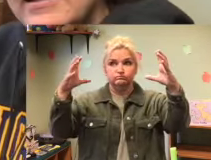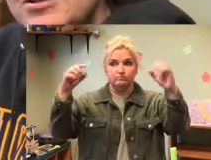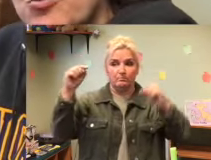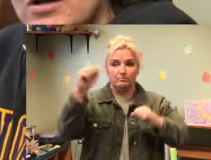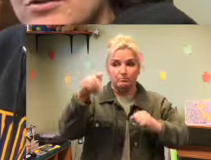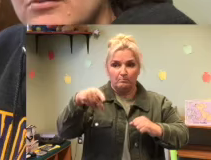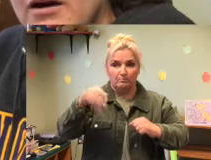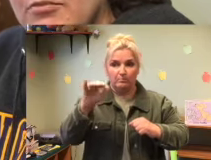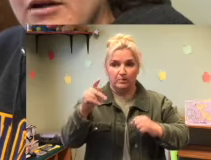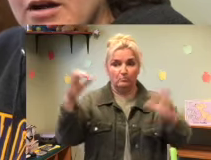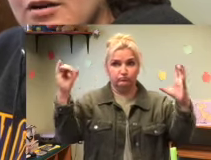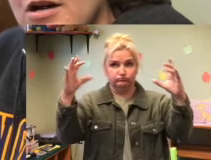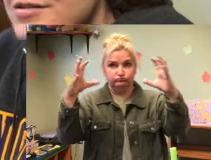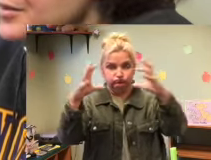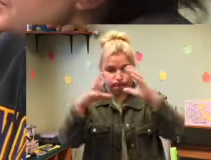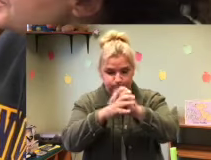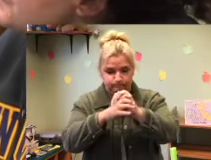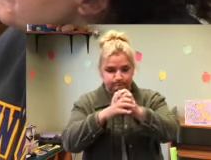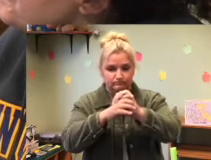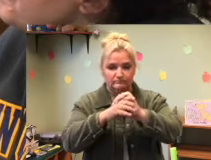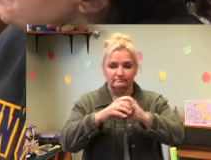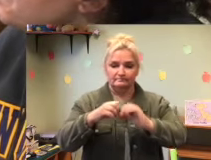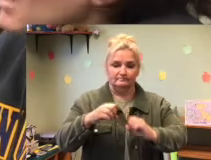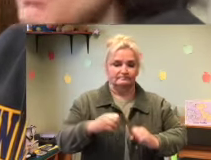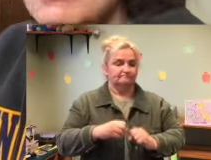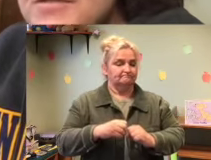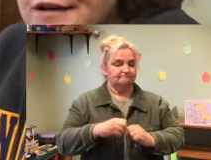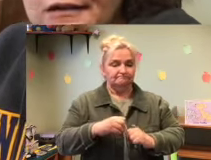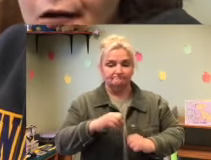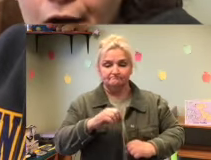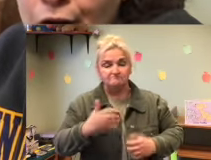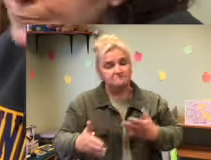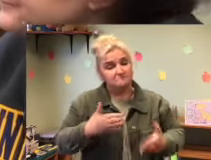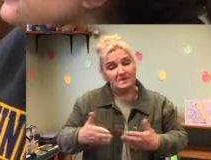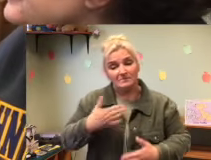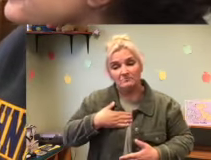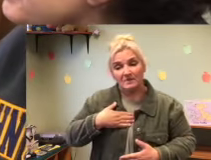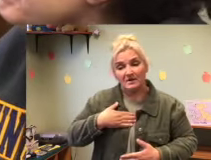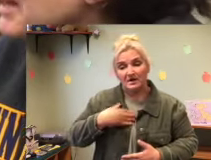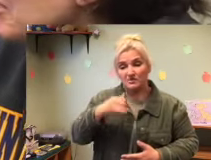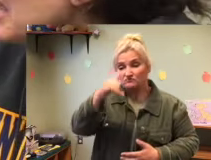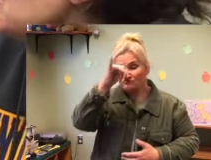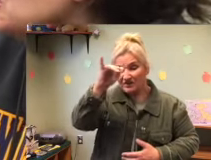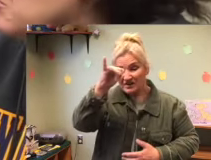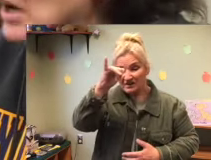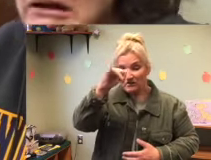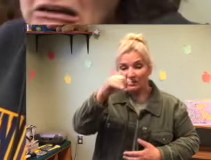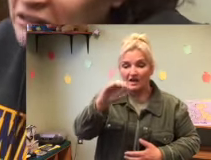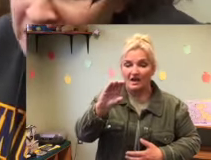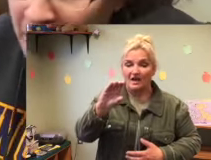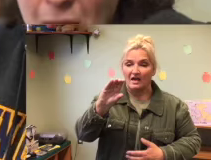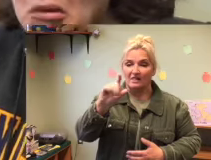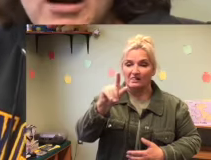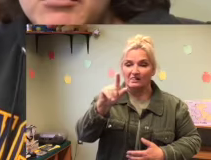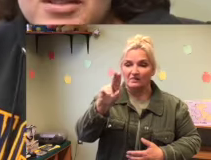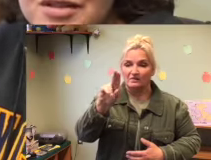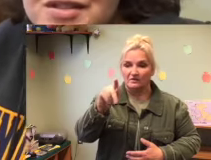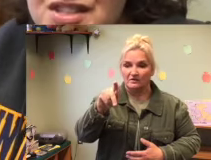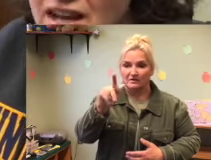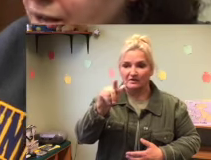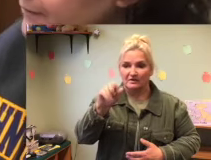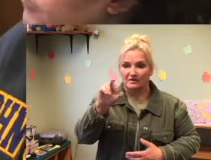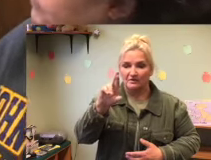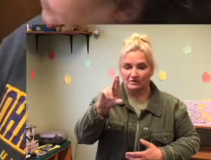I began to wonder about my rhinoceros. Maybe he was a clunker. Maybe I should have bought a